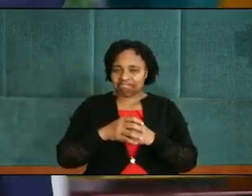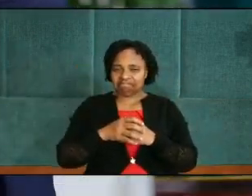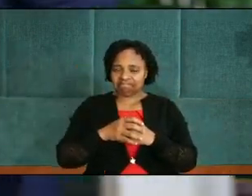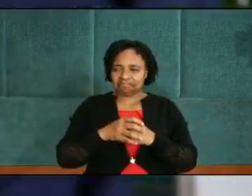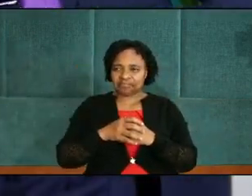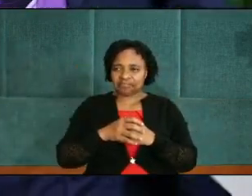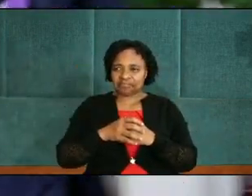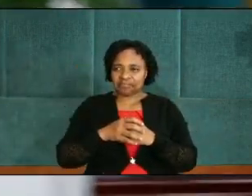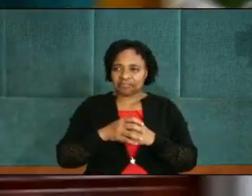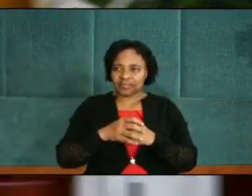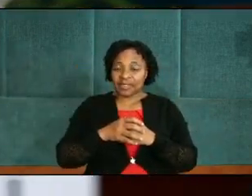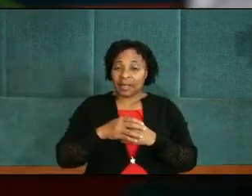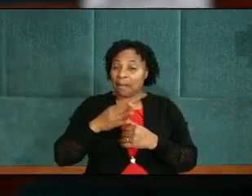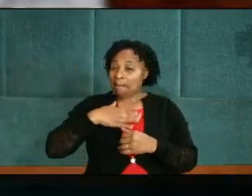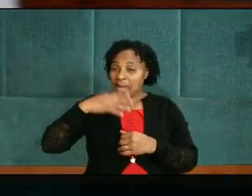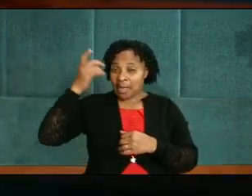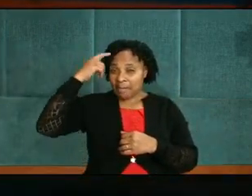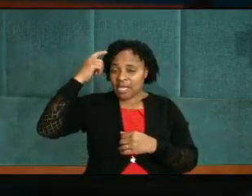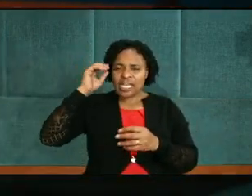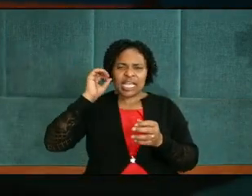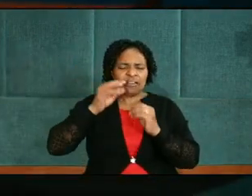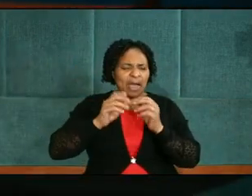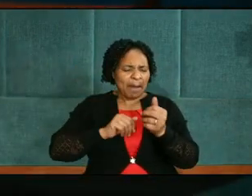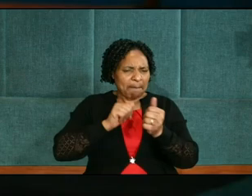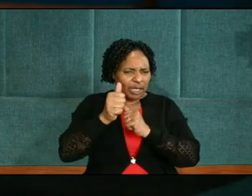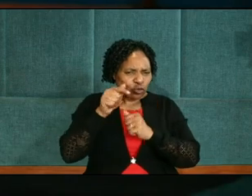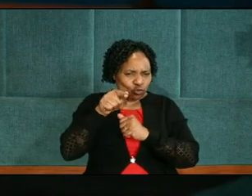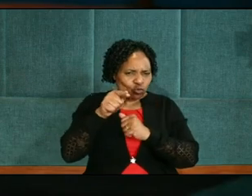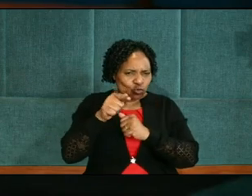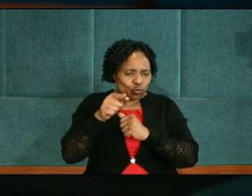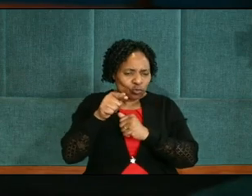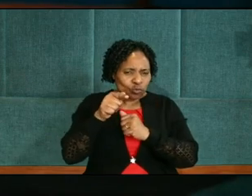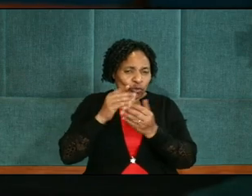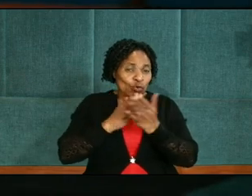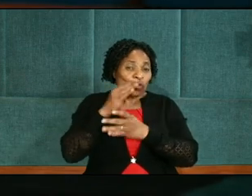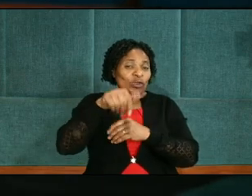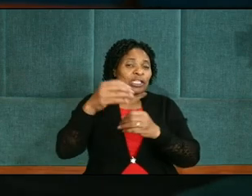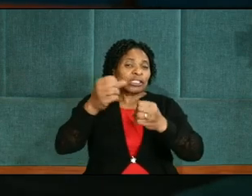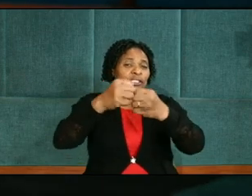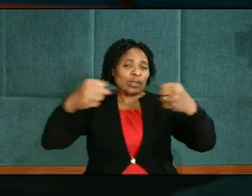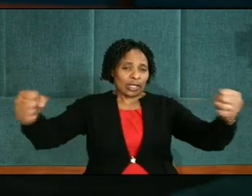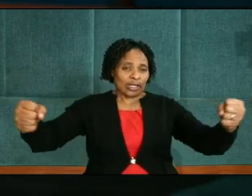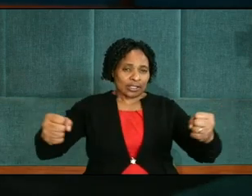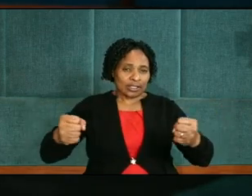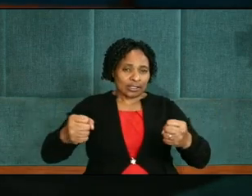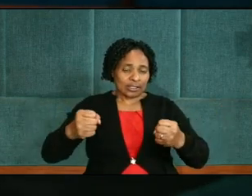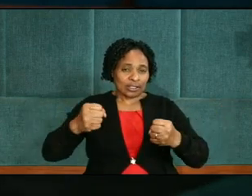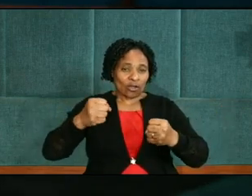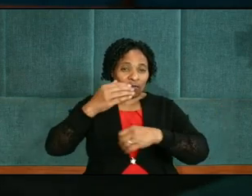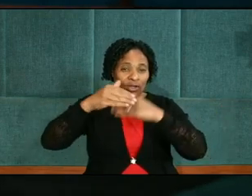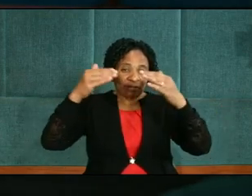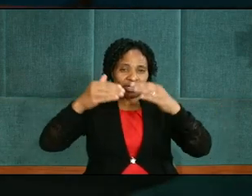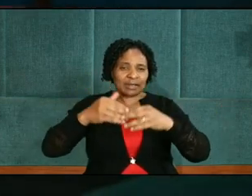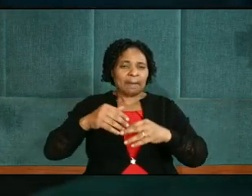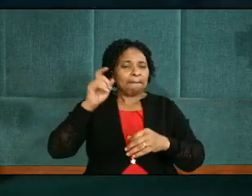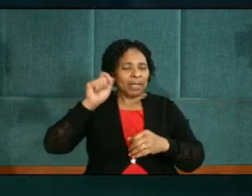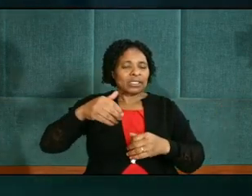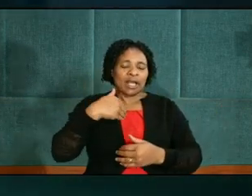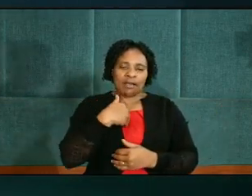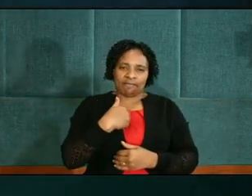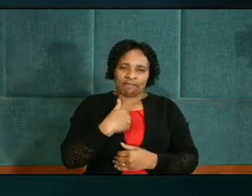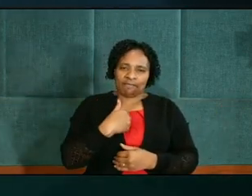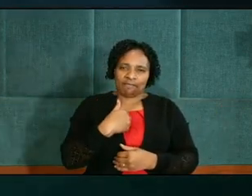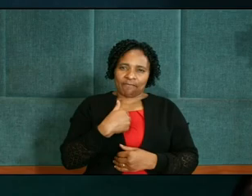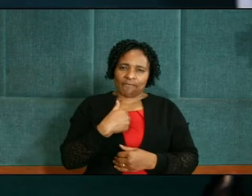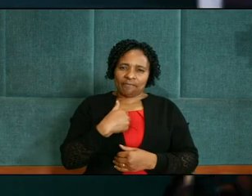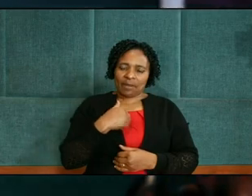Very clearly in my mind, if I'm going to pass through the scanner at the pearly gates, I will definitely have to have, help